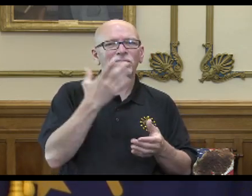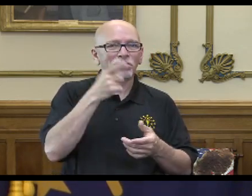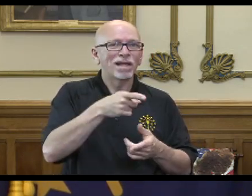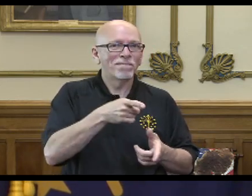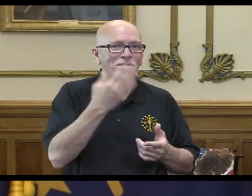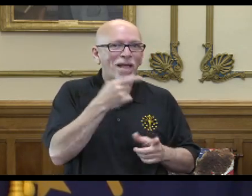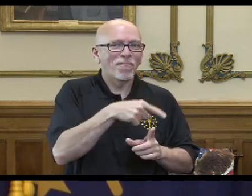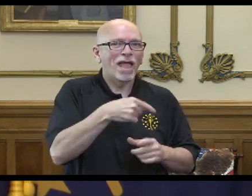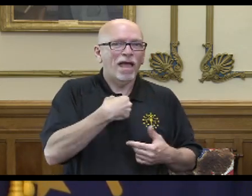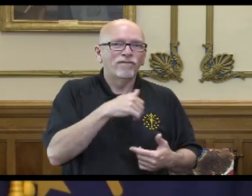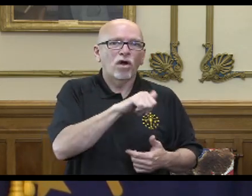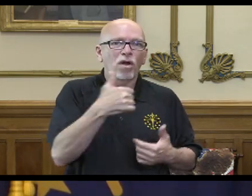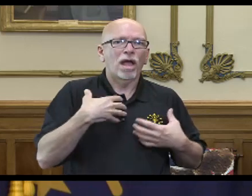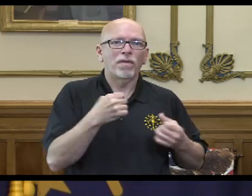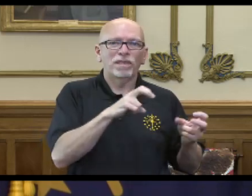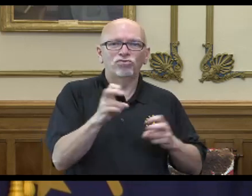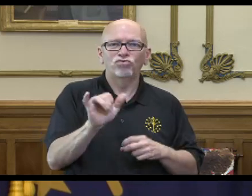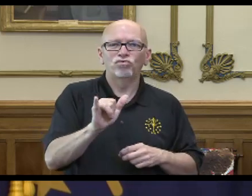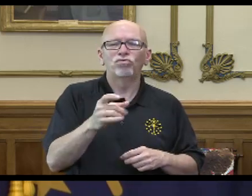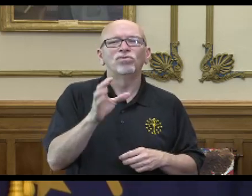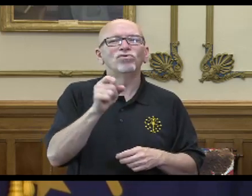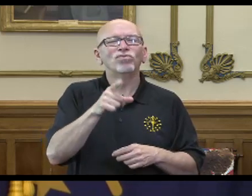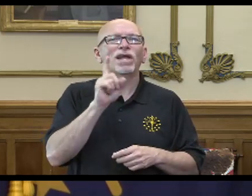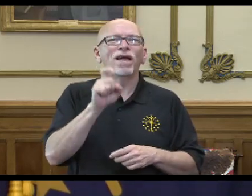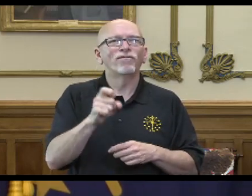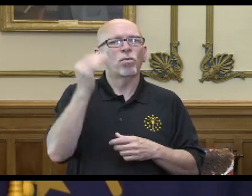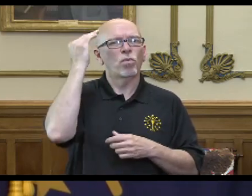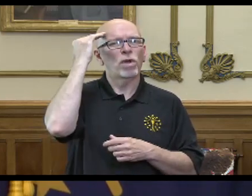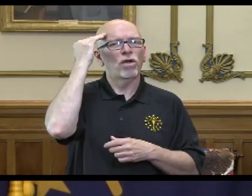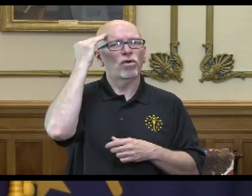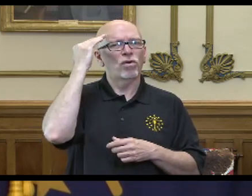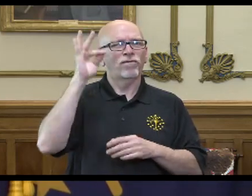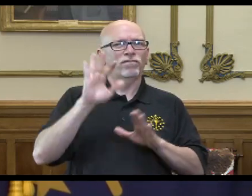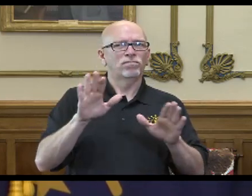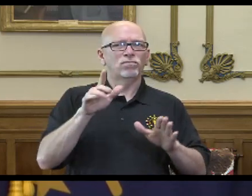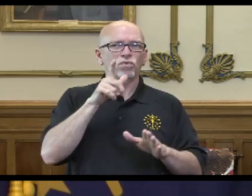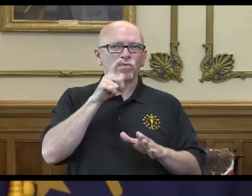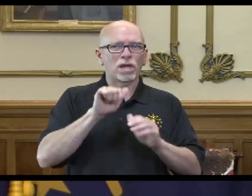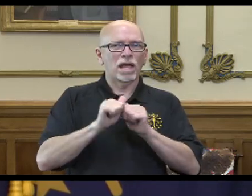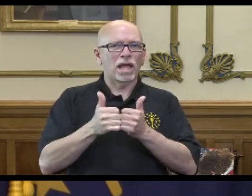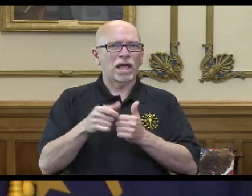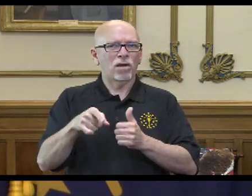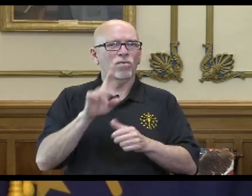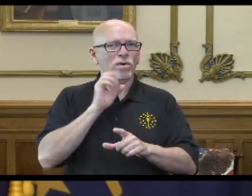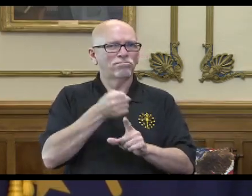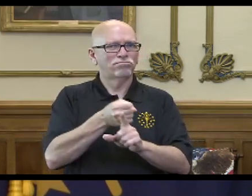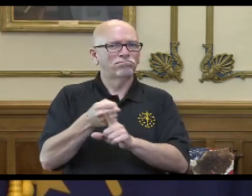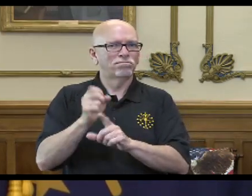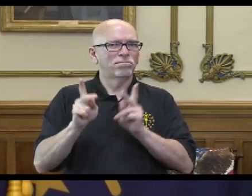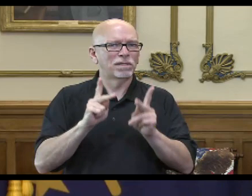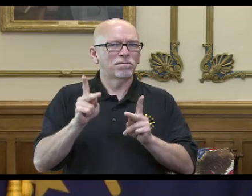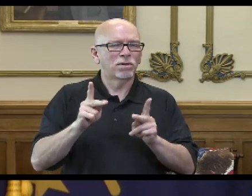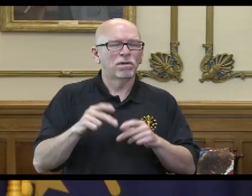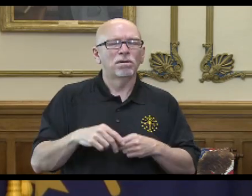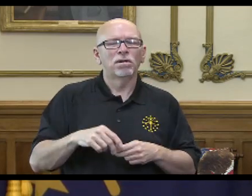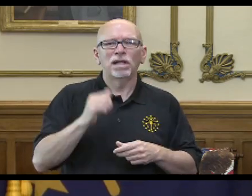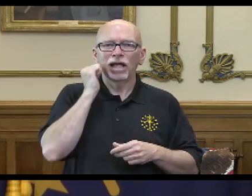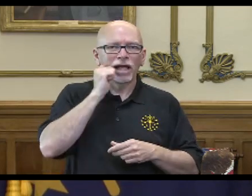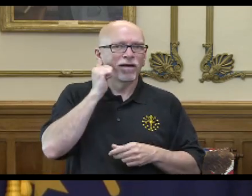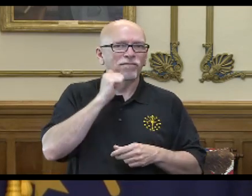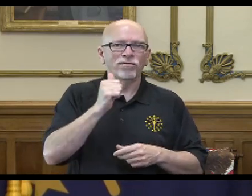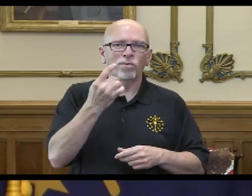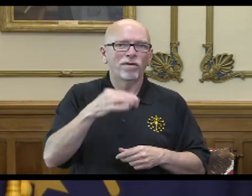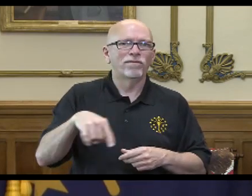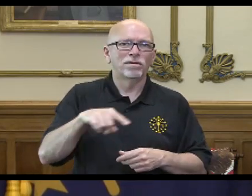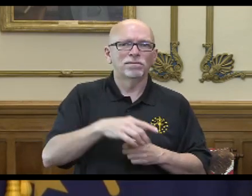underlying health conditions as well. So we just have to be aware of who and how this is affecting our population, every single one